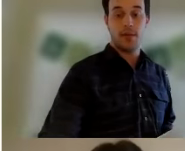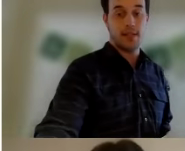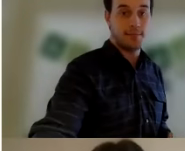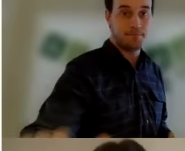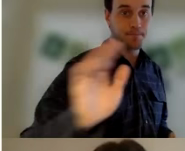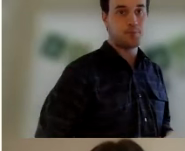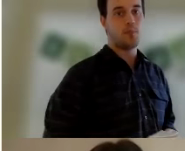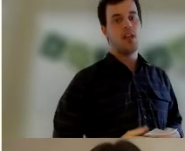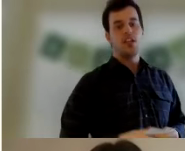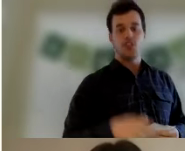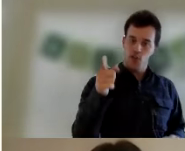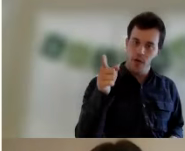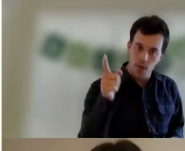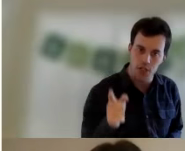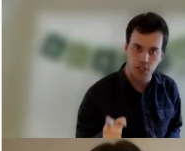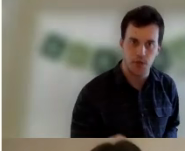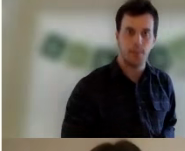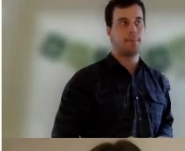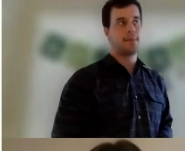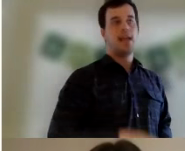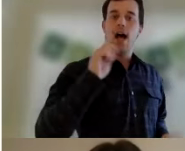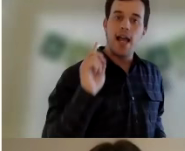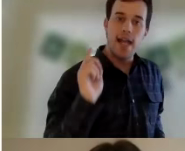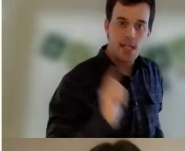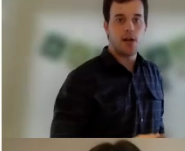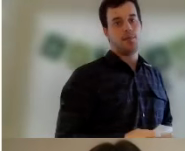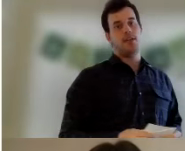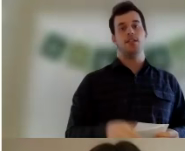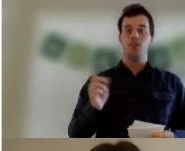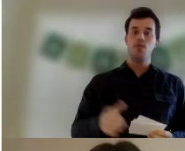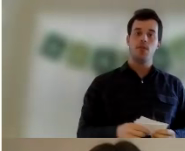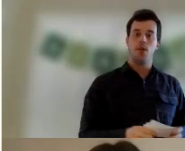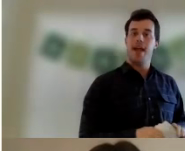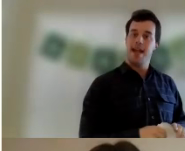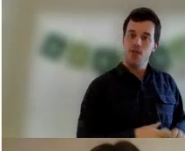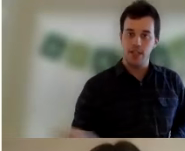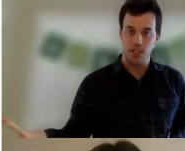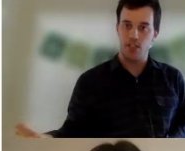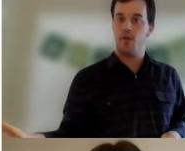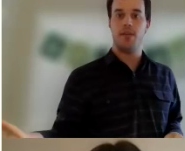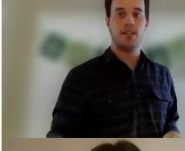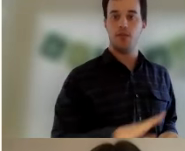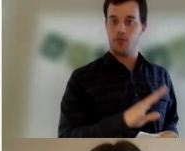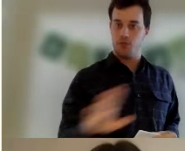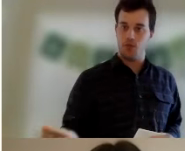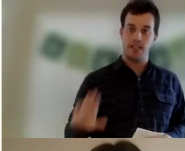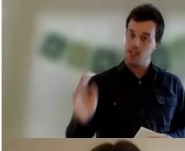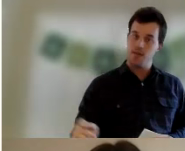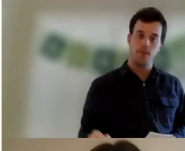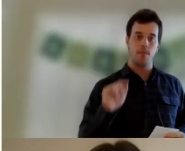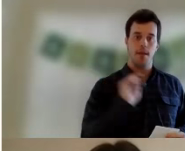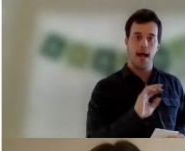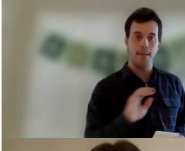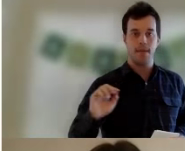comfortable workplace. So here's what I want you to do. In our communities, if you know any organizations, small businesses, or schools